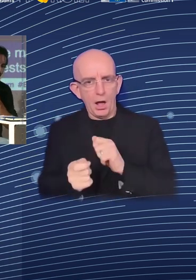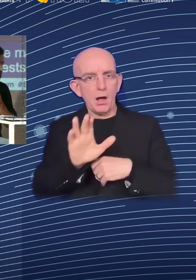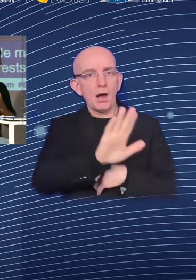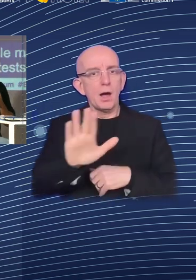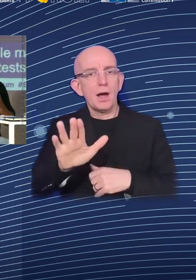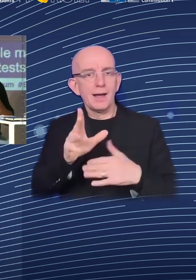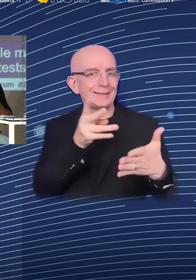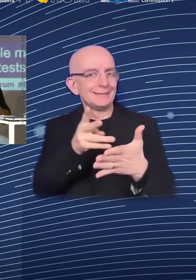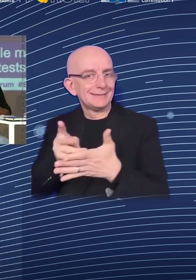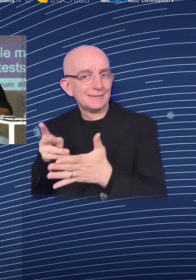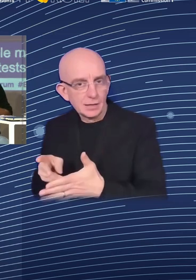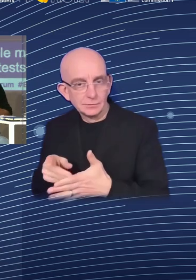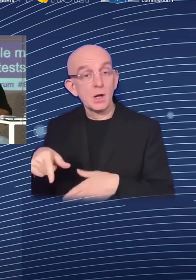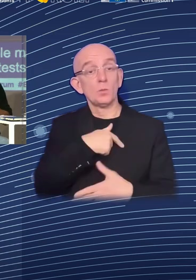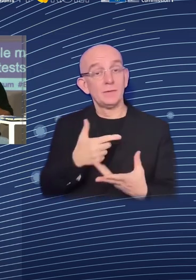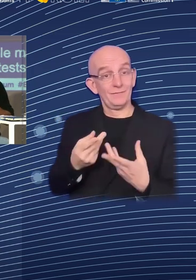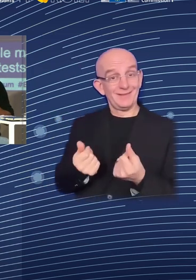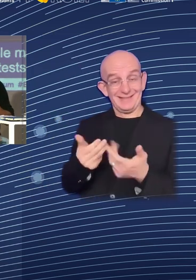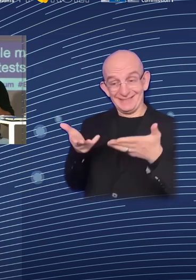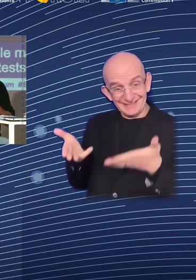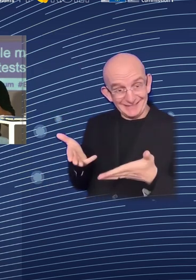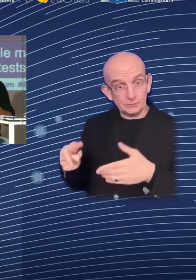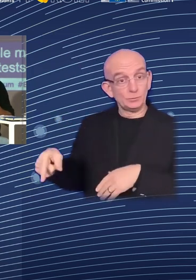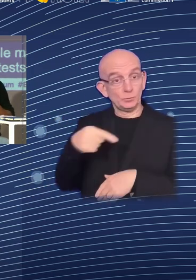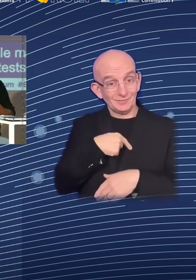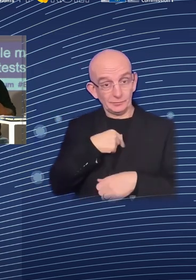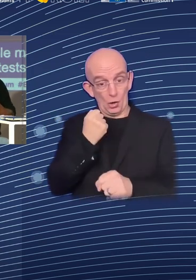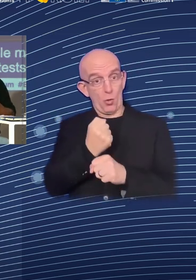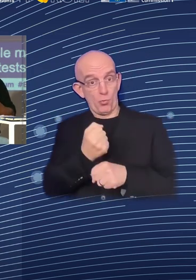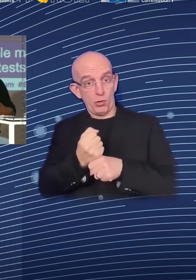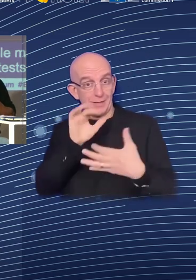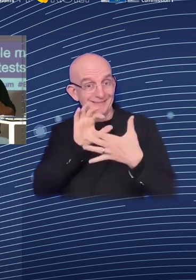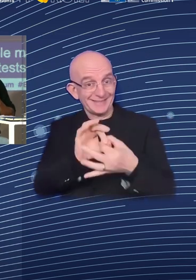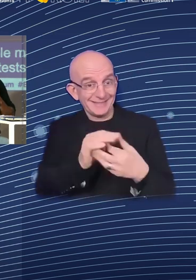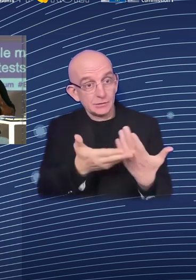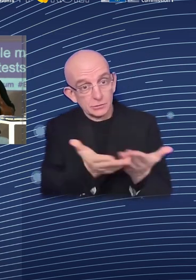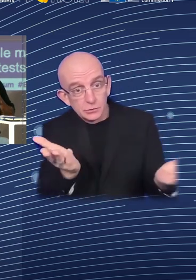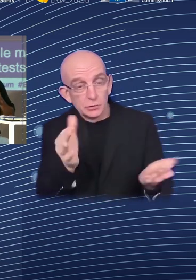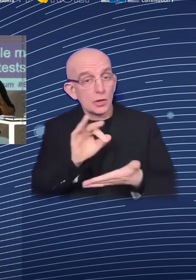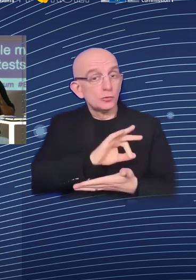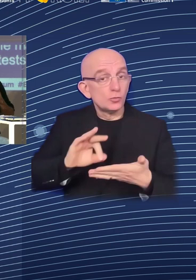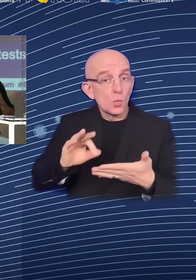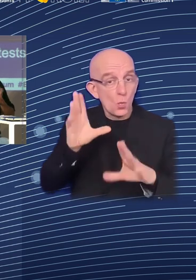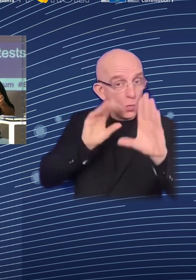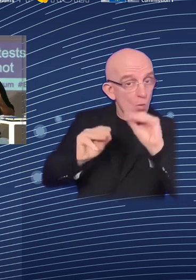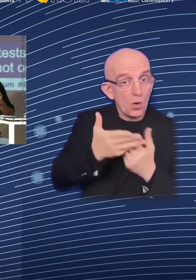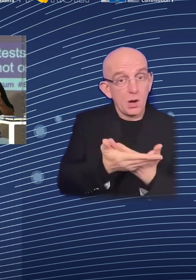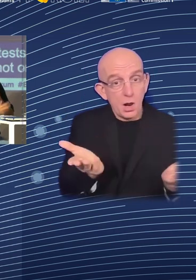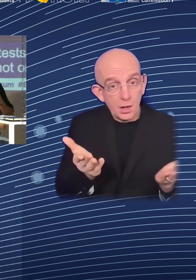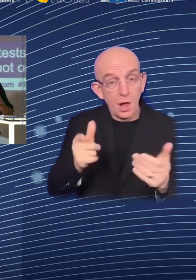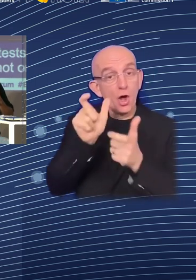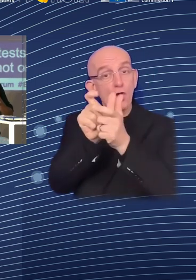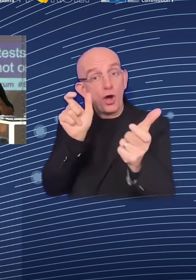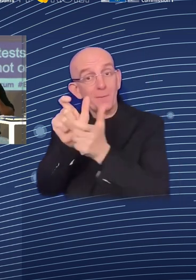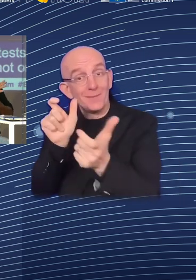for companies, and not only French companies, and they are asking more and more about